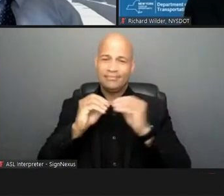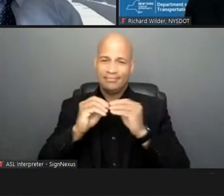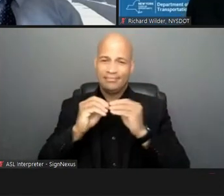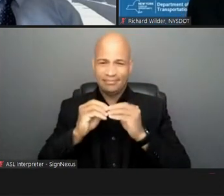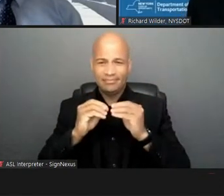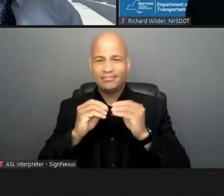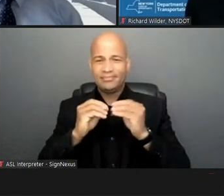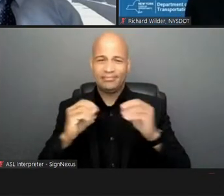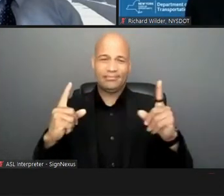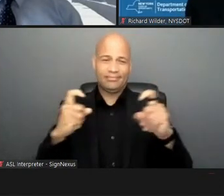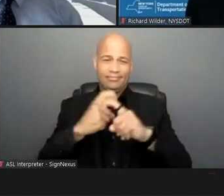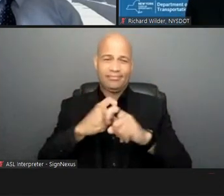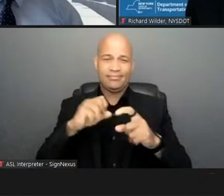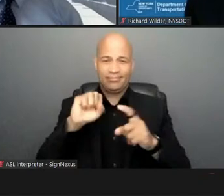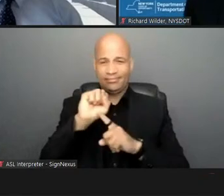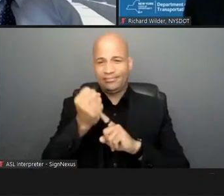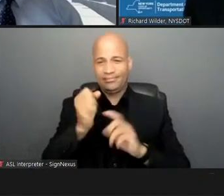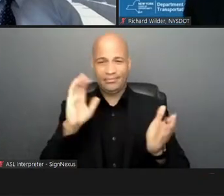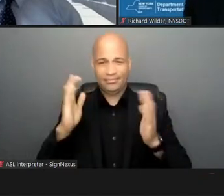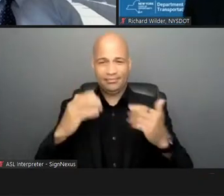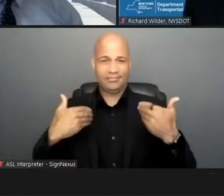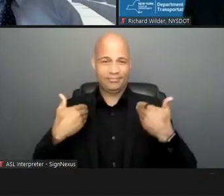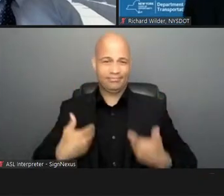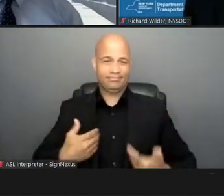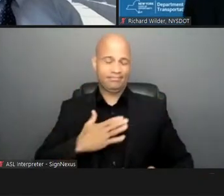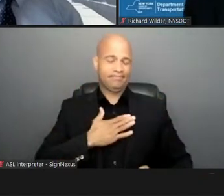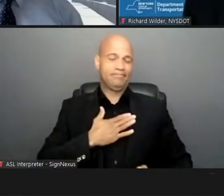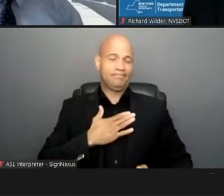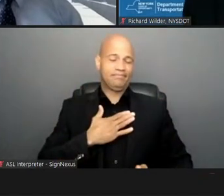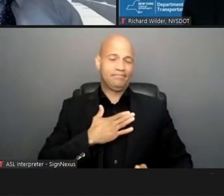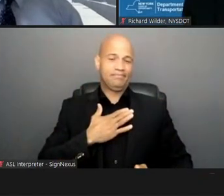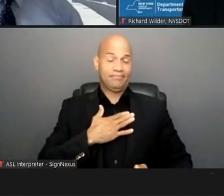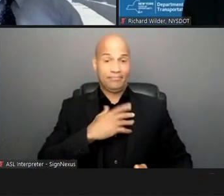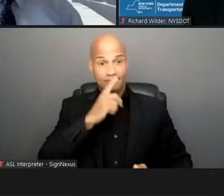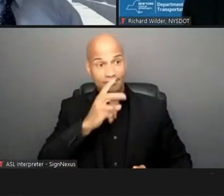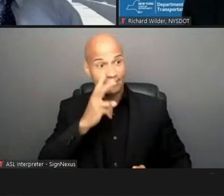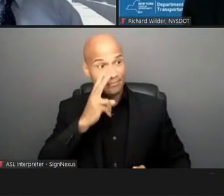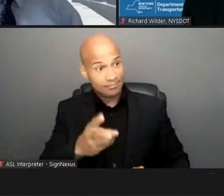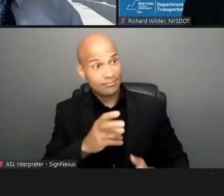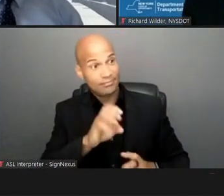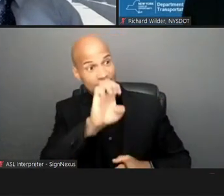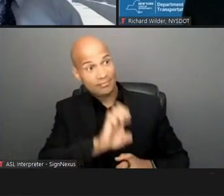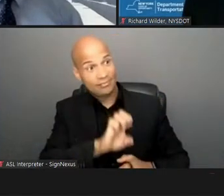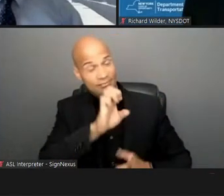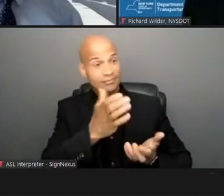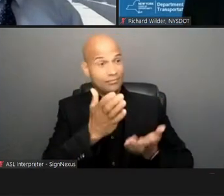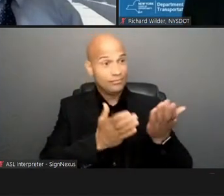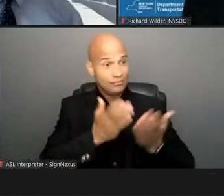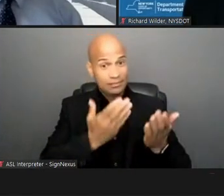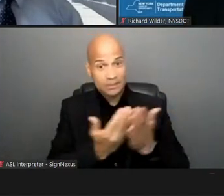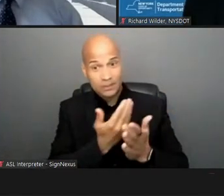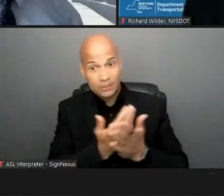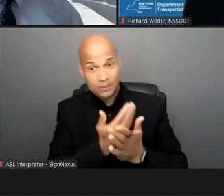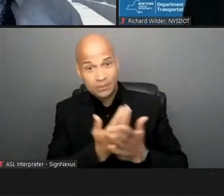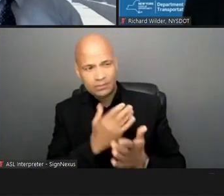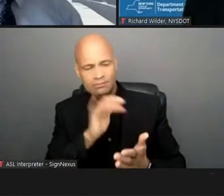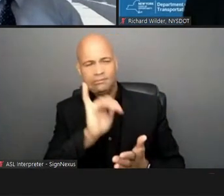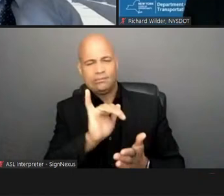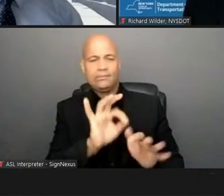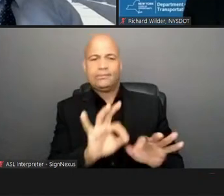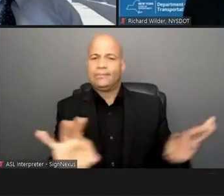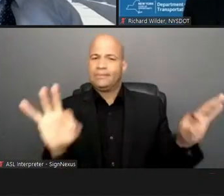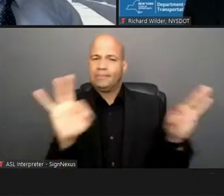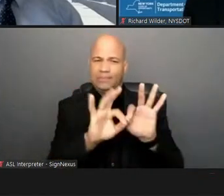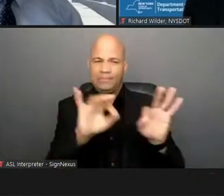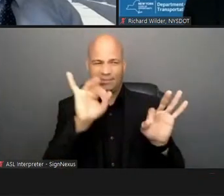mine uh that's why I was pleased to see uh building new elevator service in a wide range of stations is a key part of the current MTA